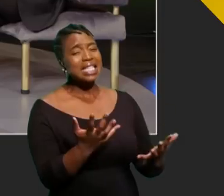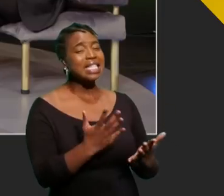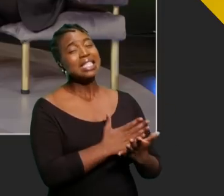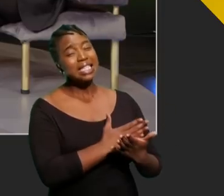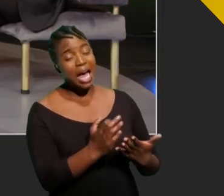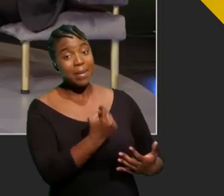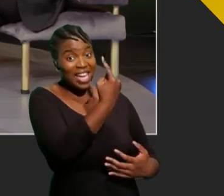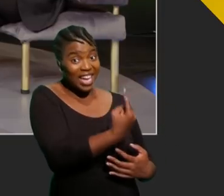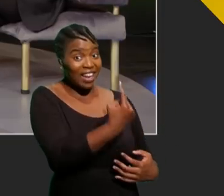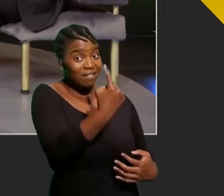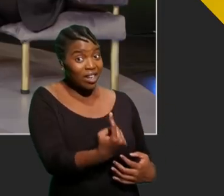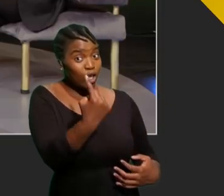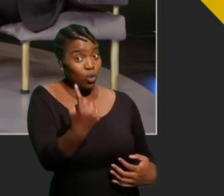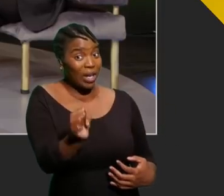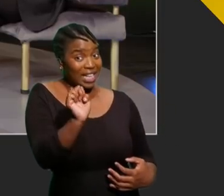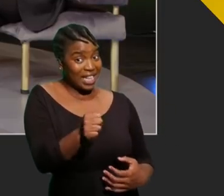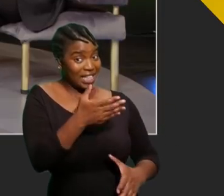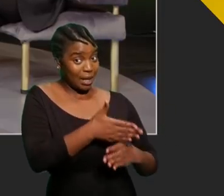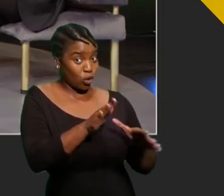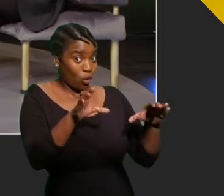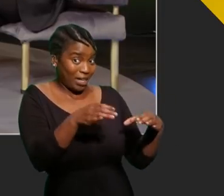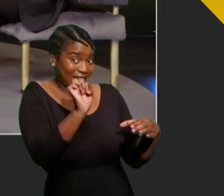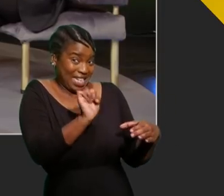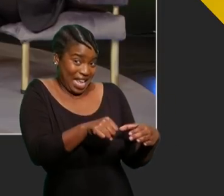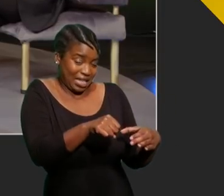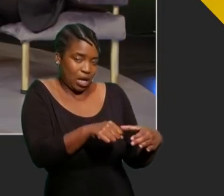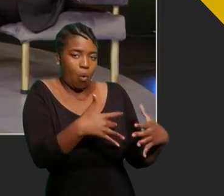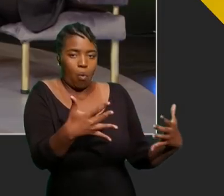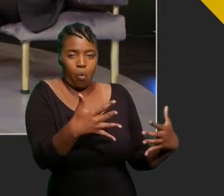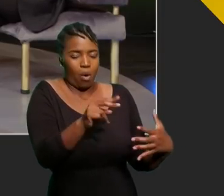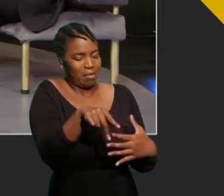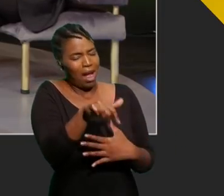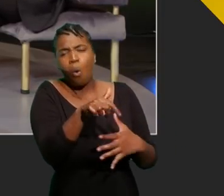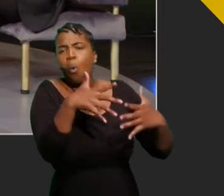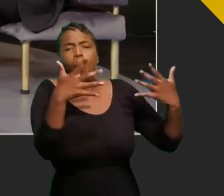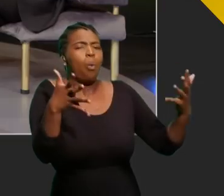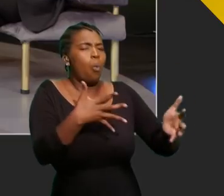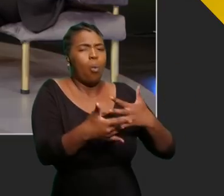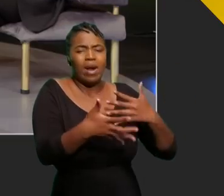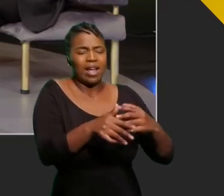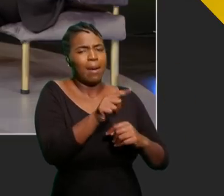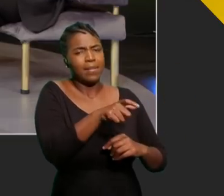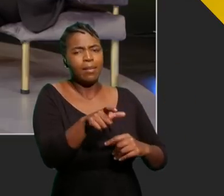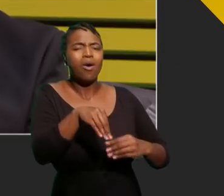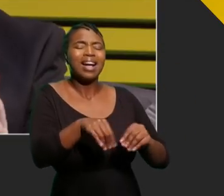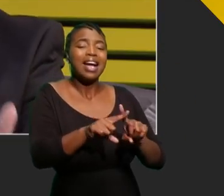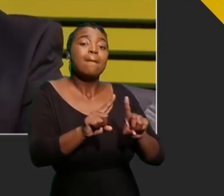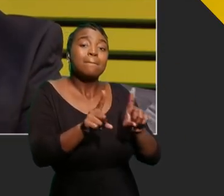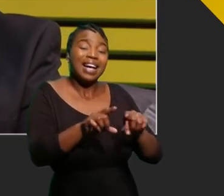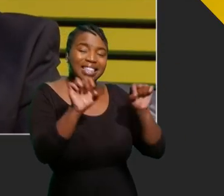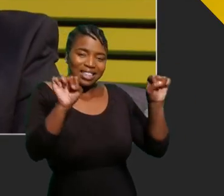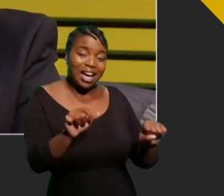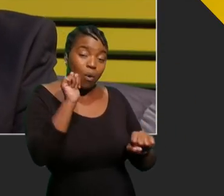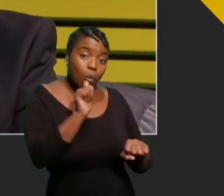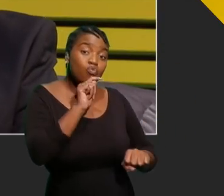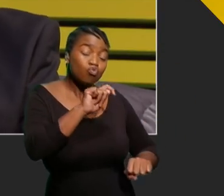There might be individuals yes. within the commissions, within the bodies that might have been captured. But that yes. latches yeah. onto my point. When the yeah. fact